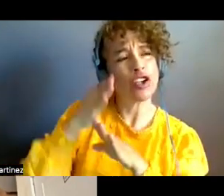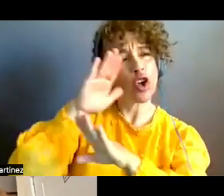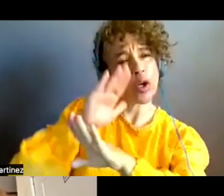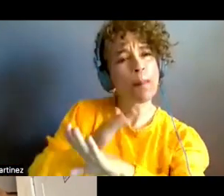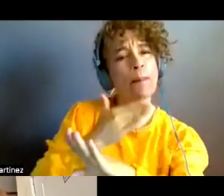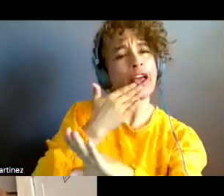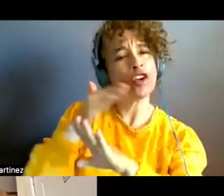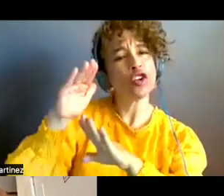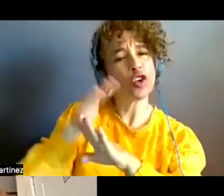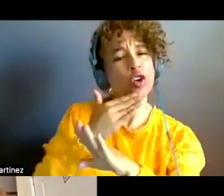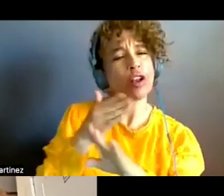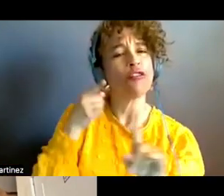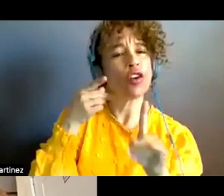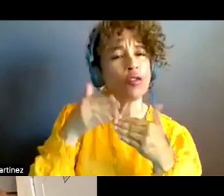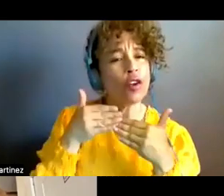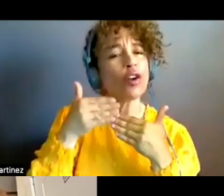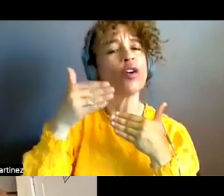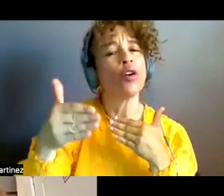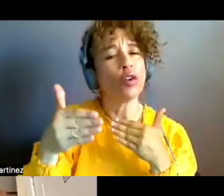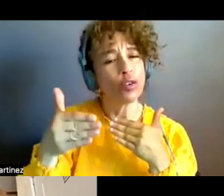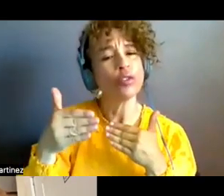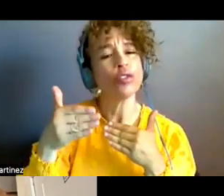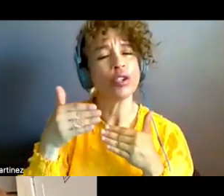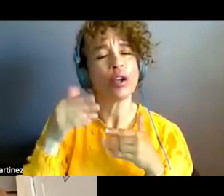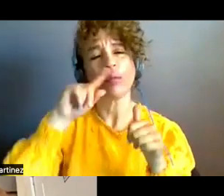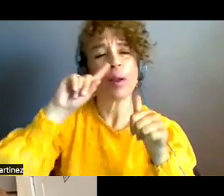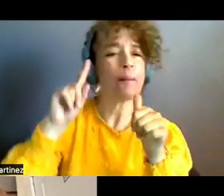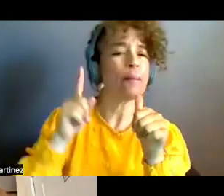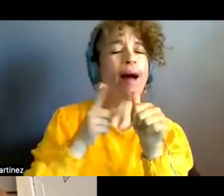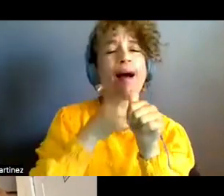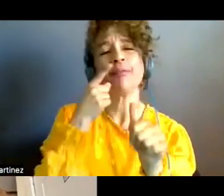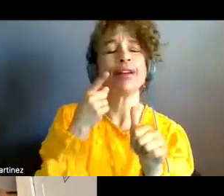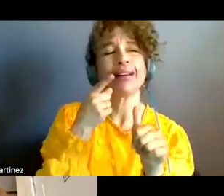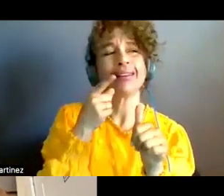then from then on, it's been obviously my primary concentration.